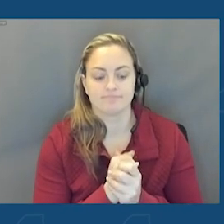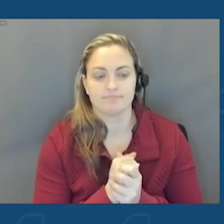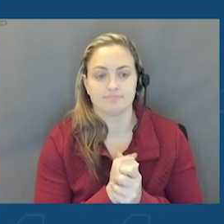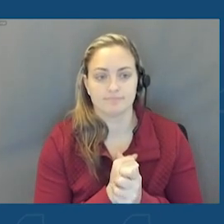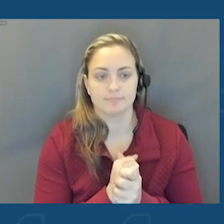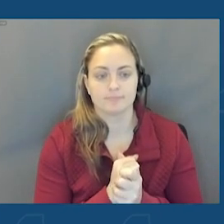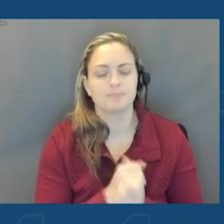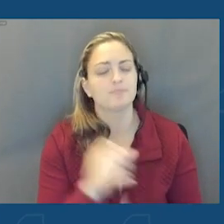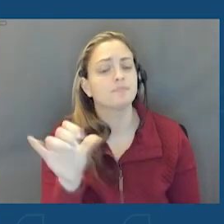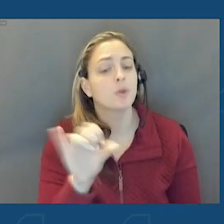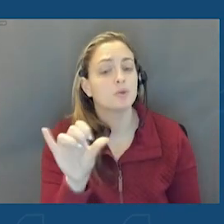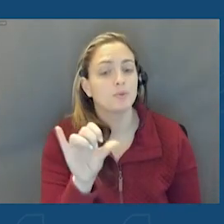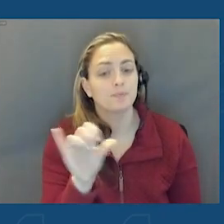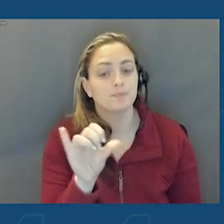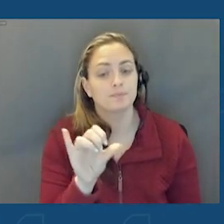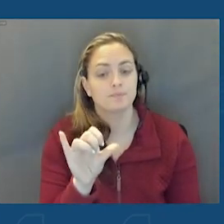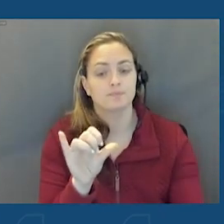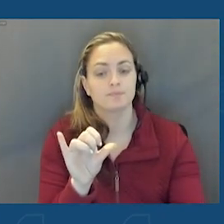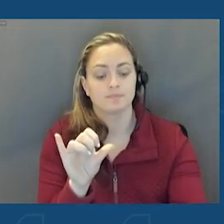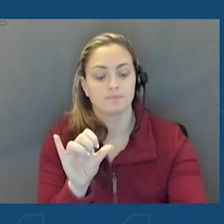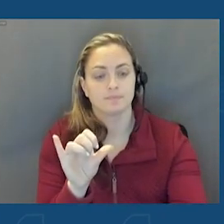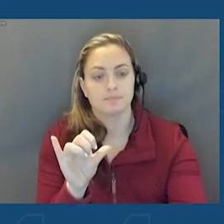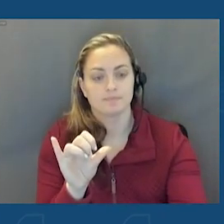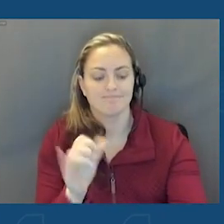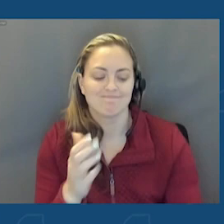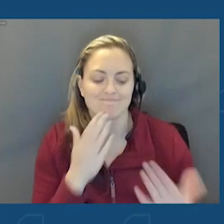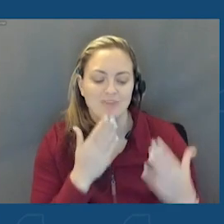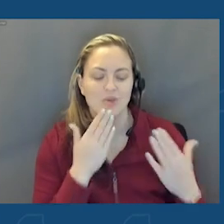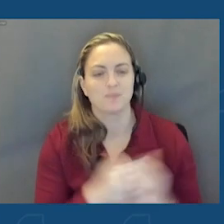applause. Also, thank you.